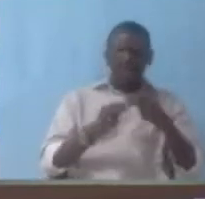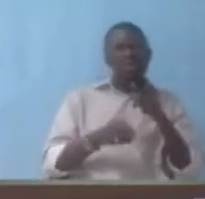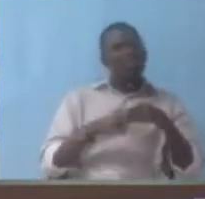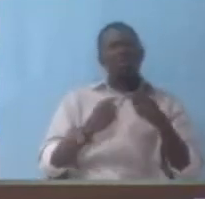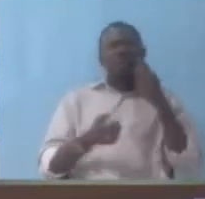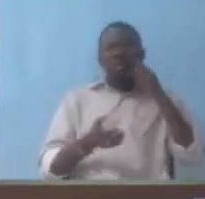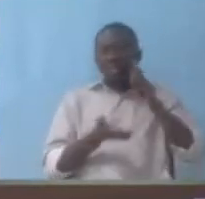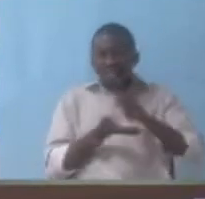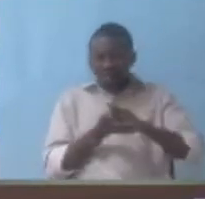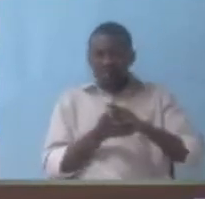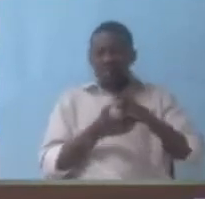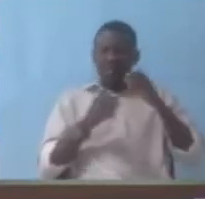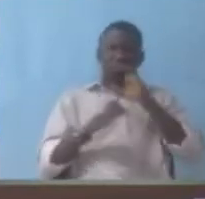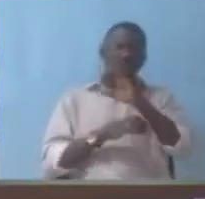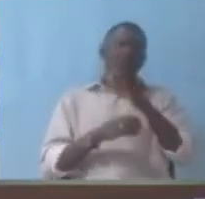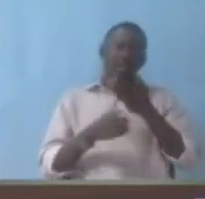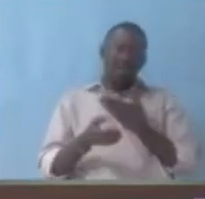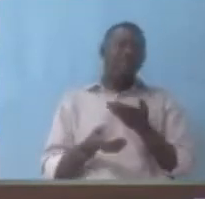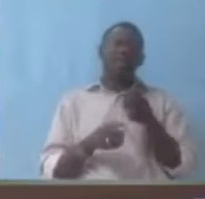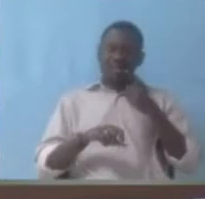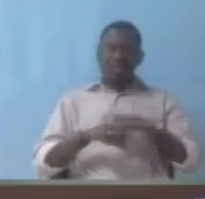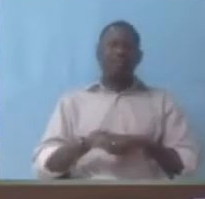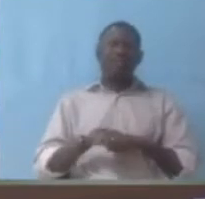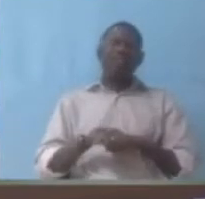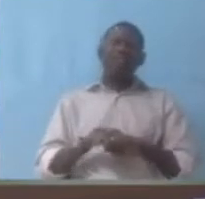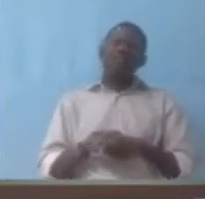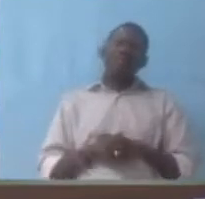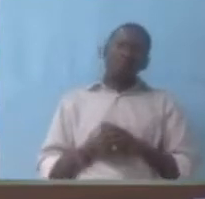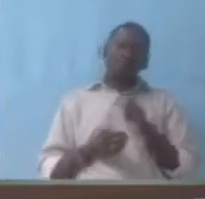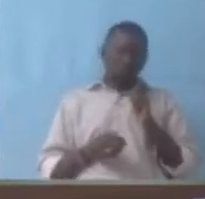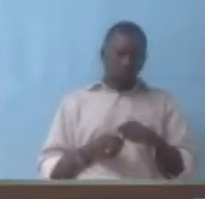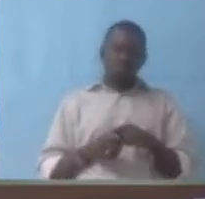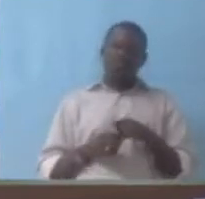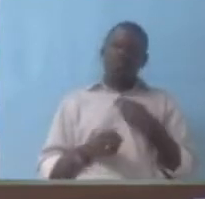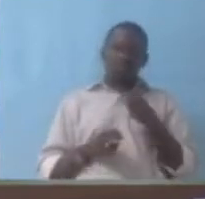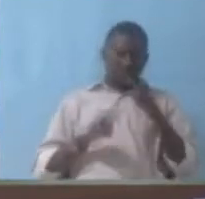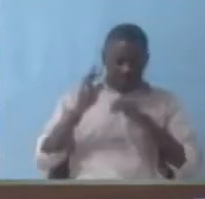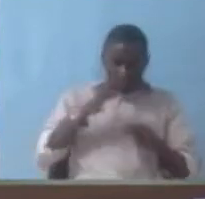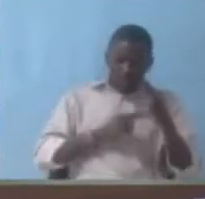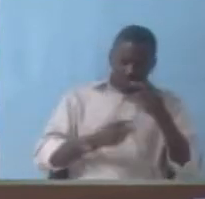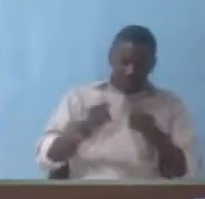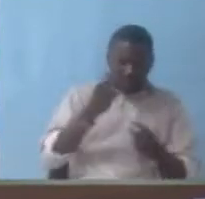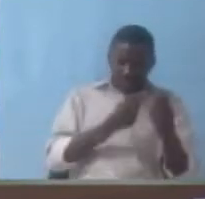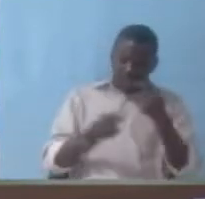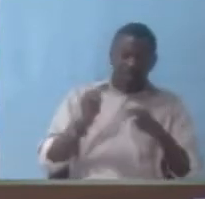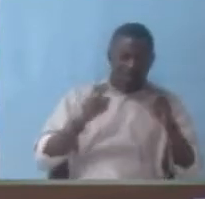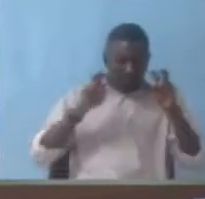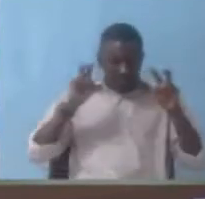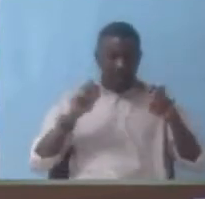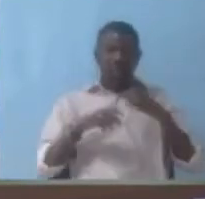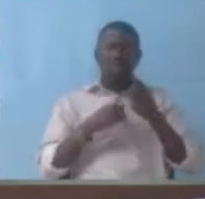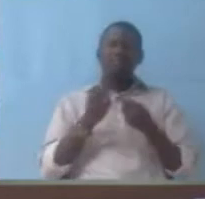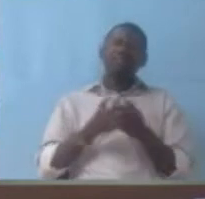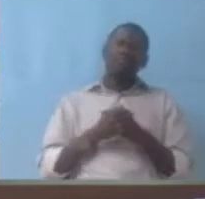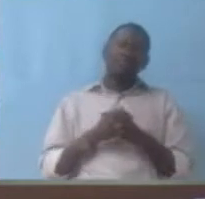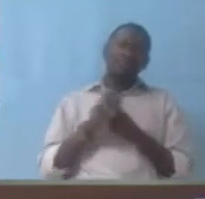nyanta kela muta molu la kulu lale. Ningi muteta foka pare ko anyanta kitama la nyami ni misali kama bankola